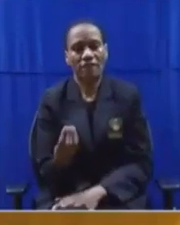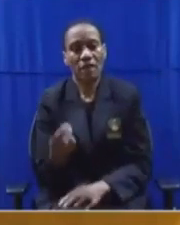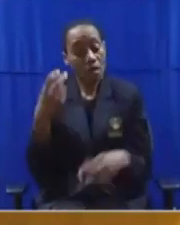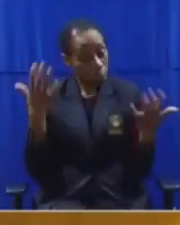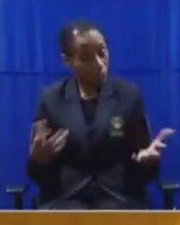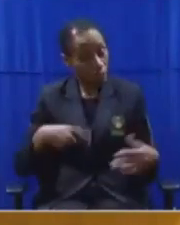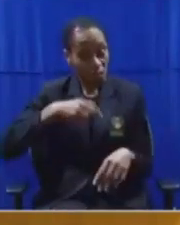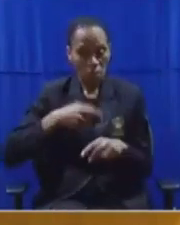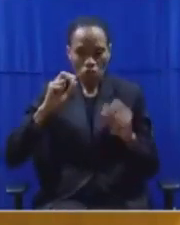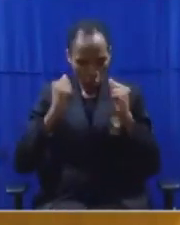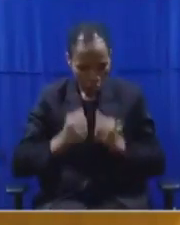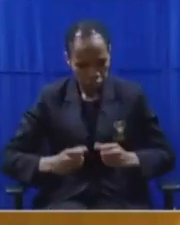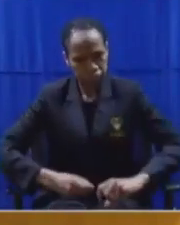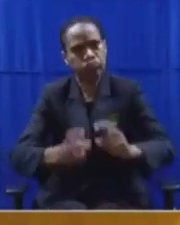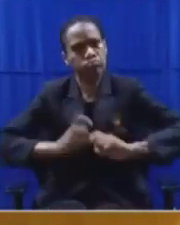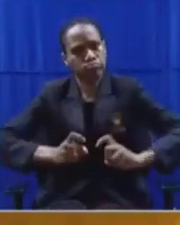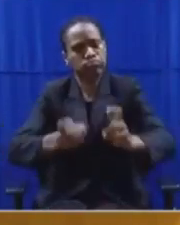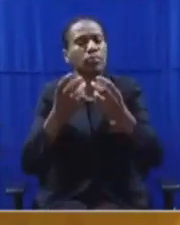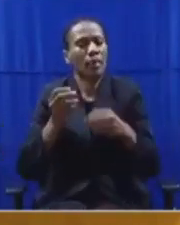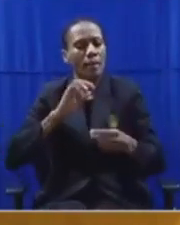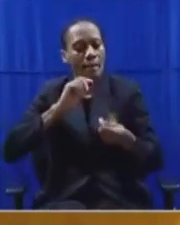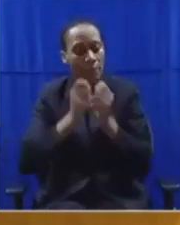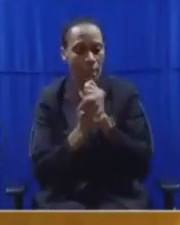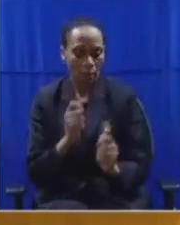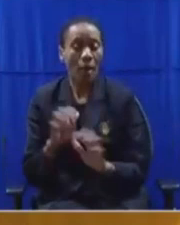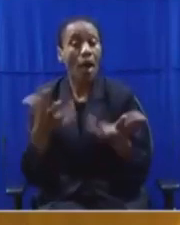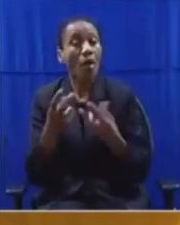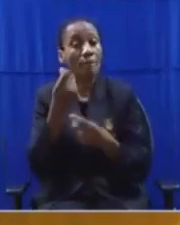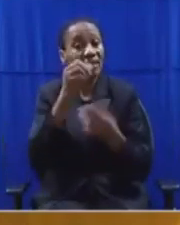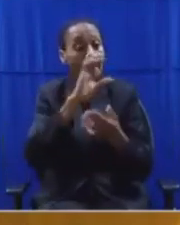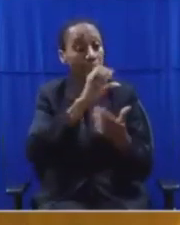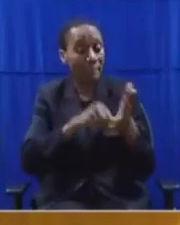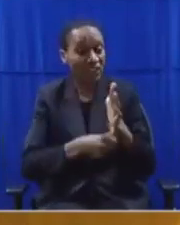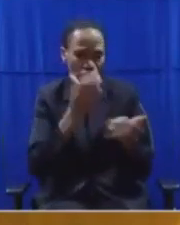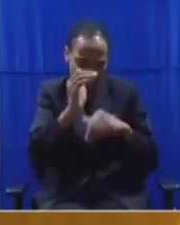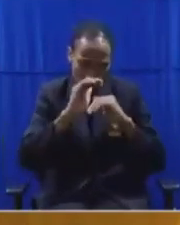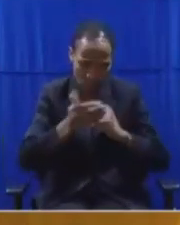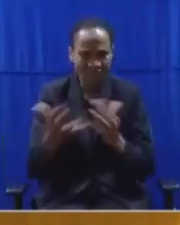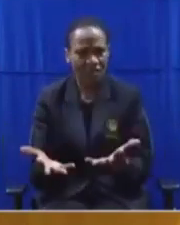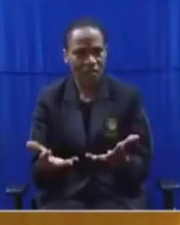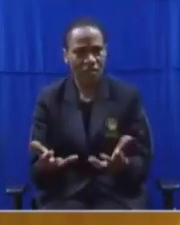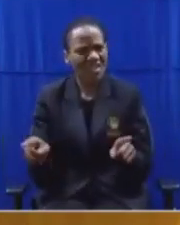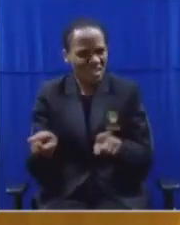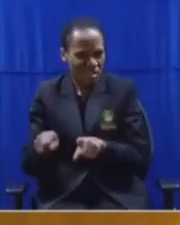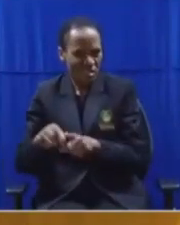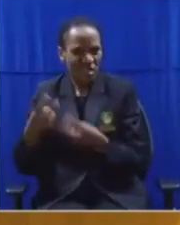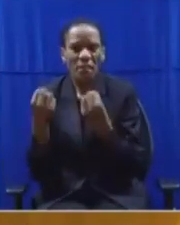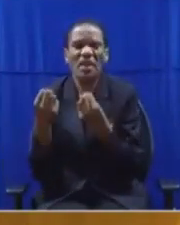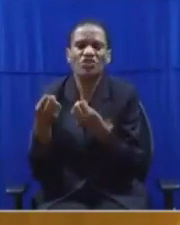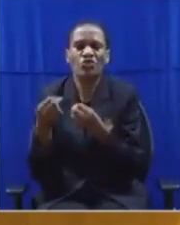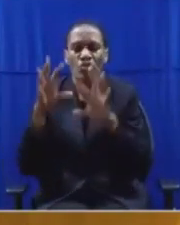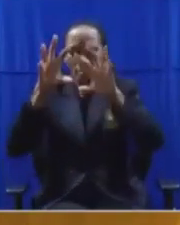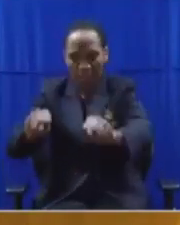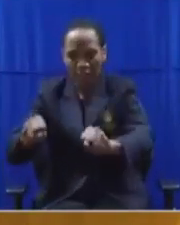urgent reforms and the absolute protection of pension funds. This is nothing more than the new potential state